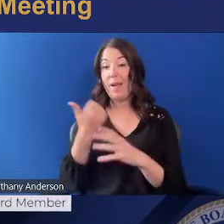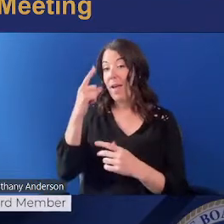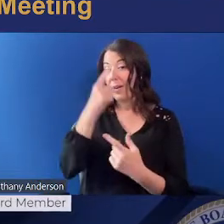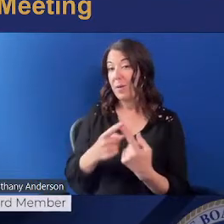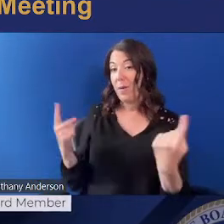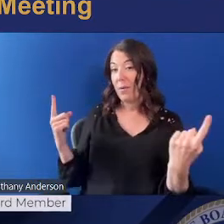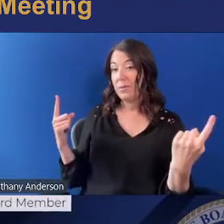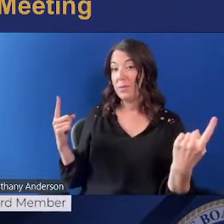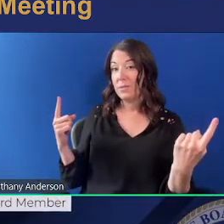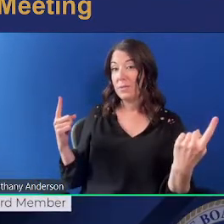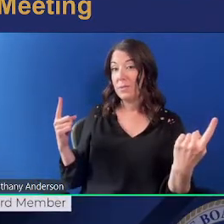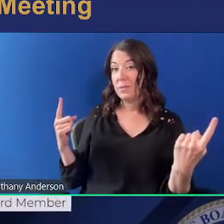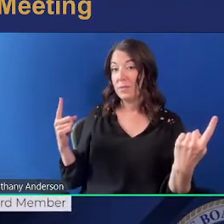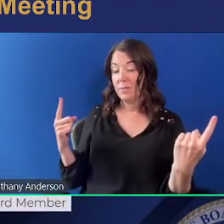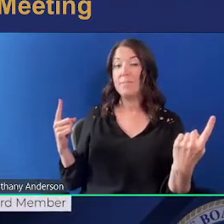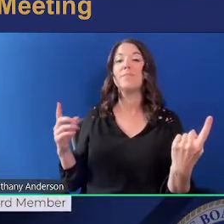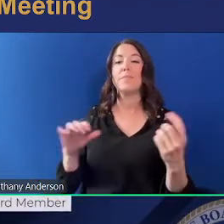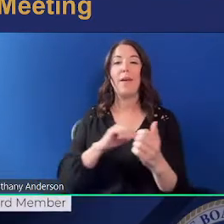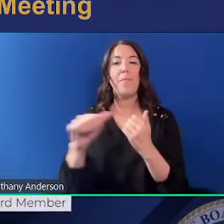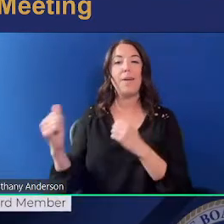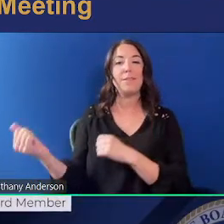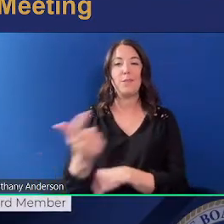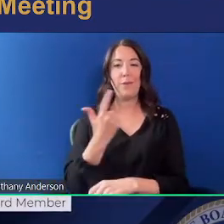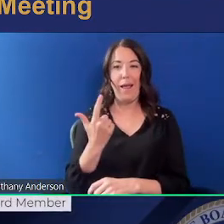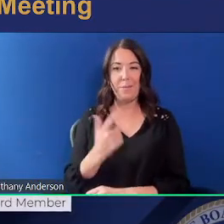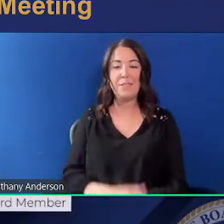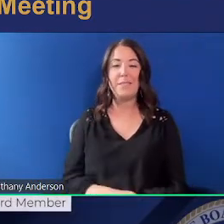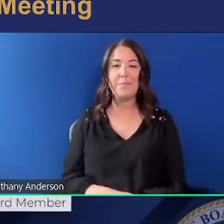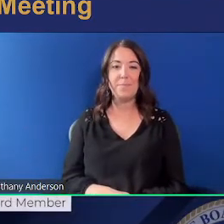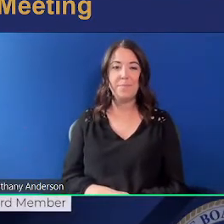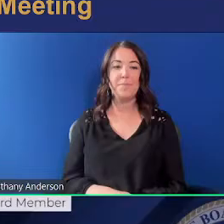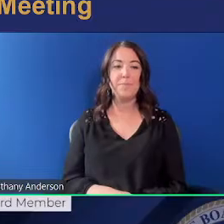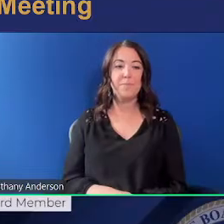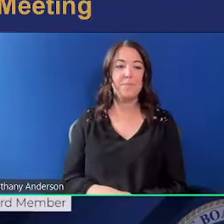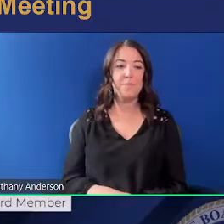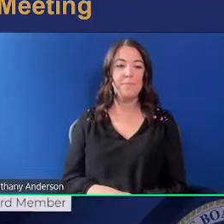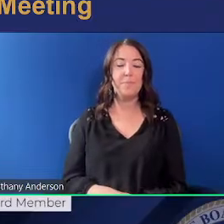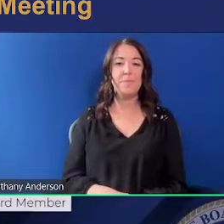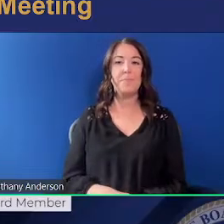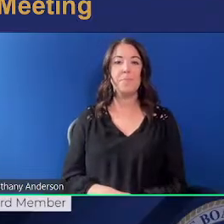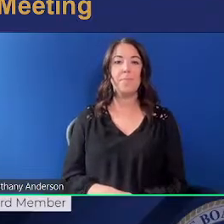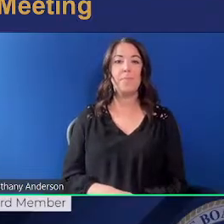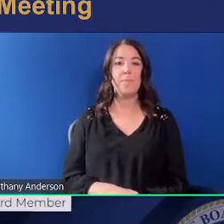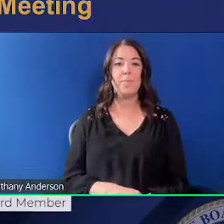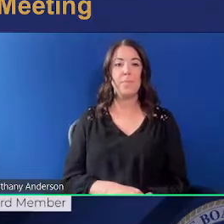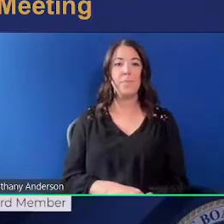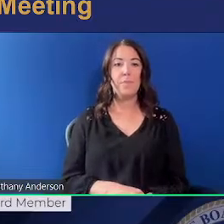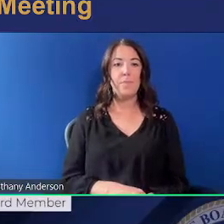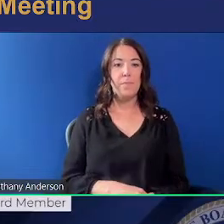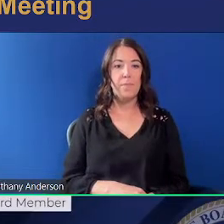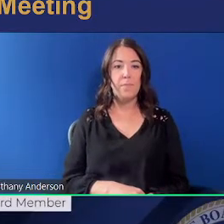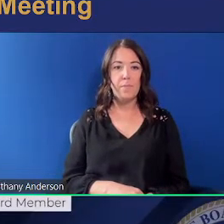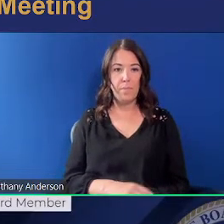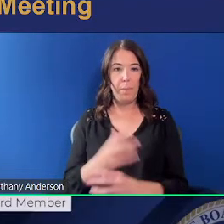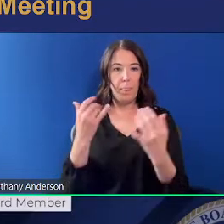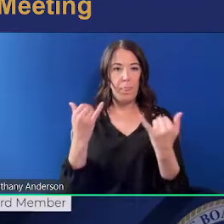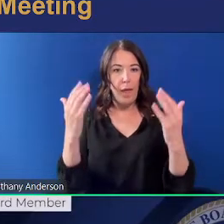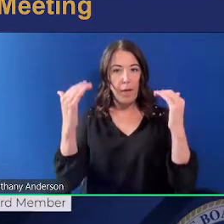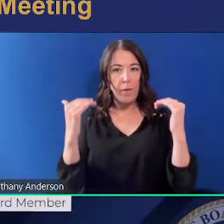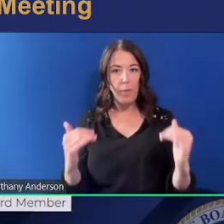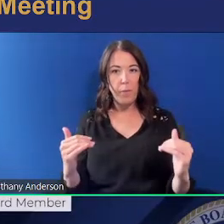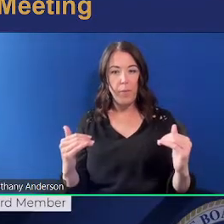opposed? Okay, that passes unanimously. All right, we'll continue. We are at 1